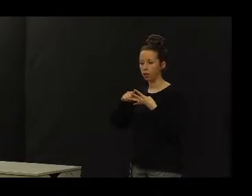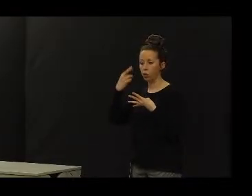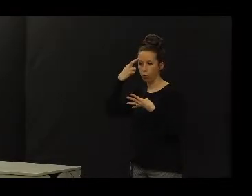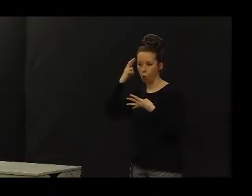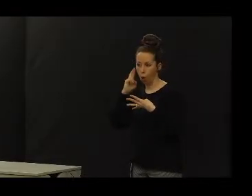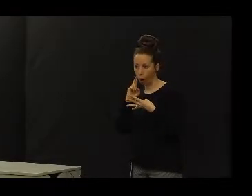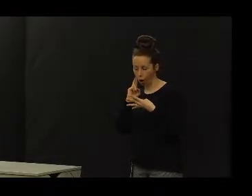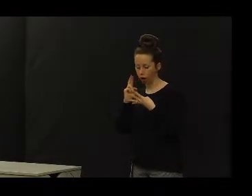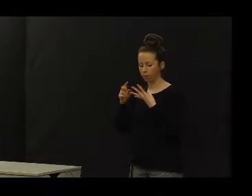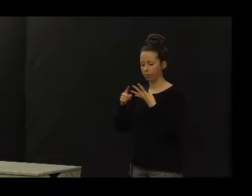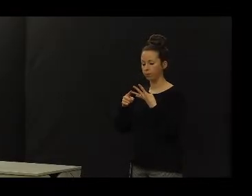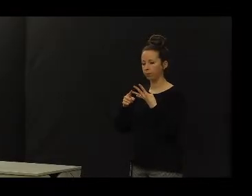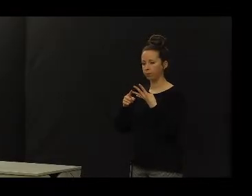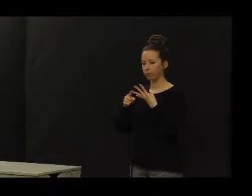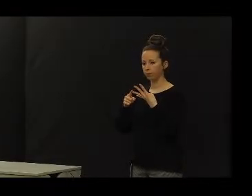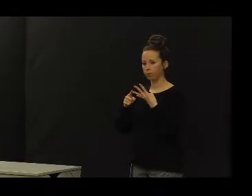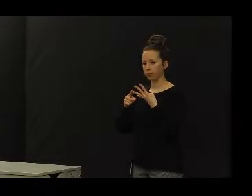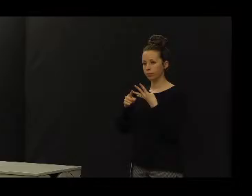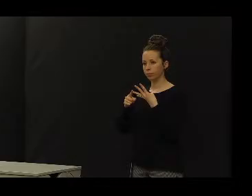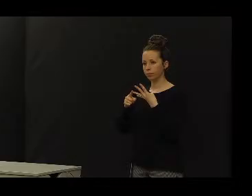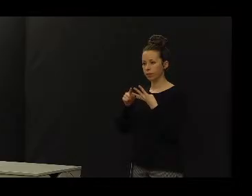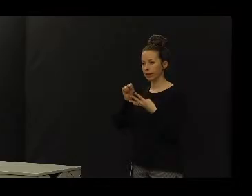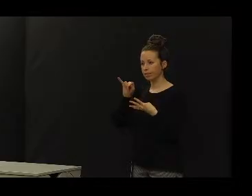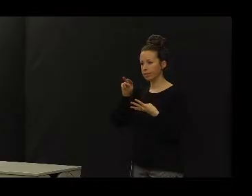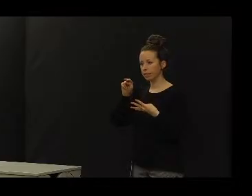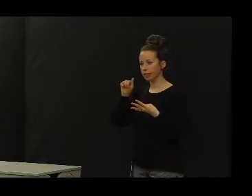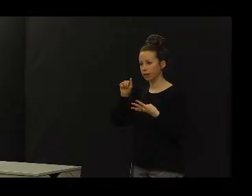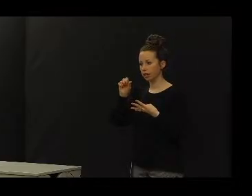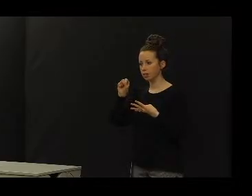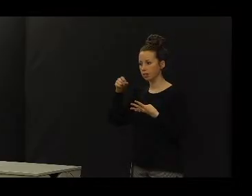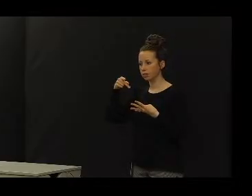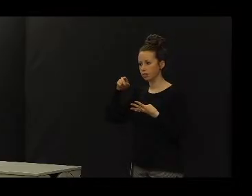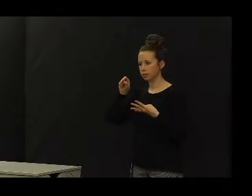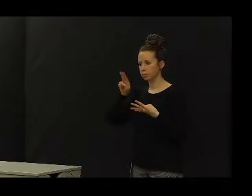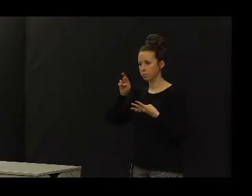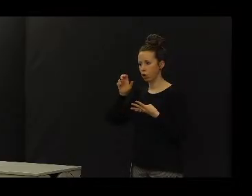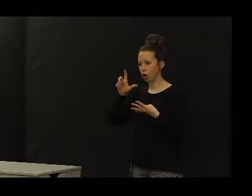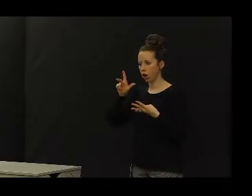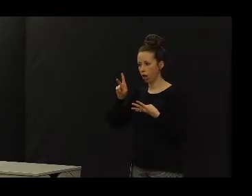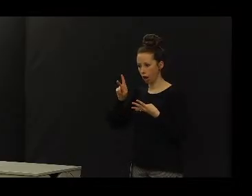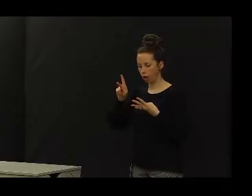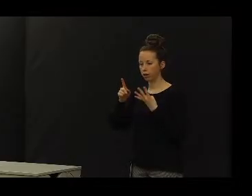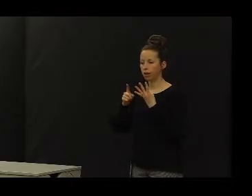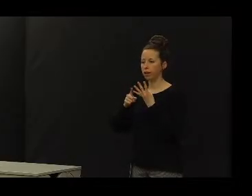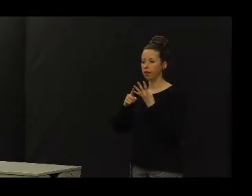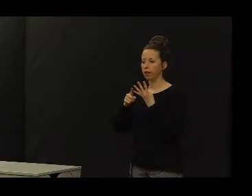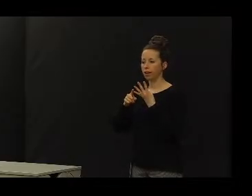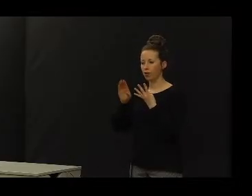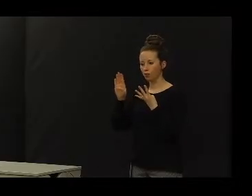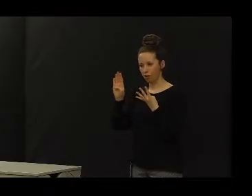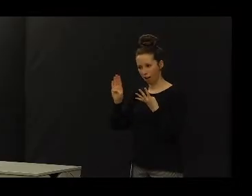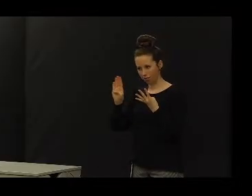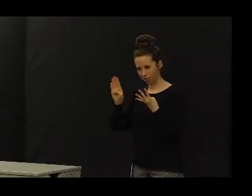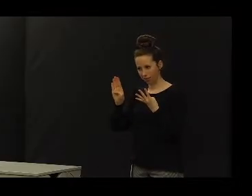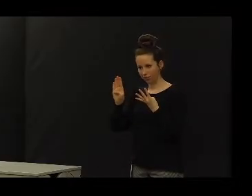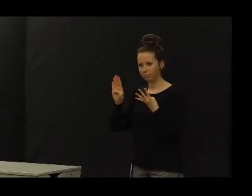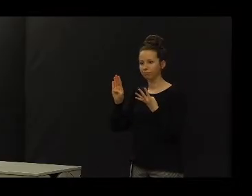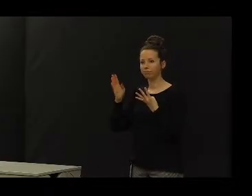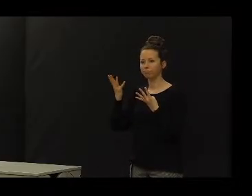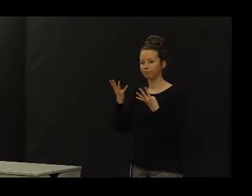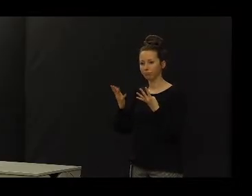Rohr, Miss Tina Spurlock, and Miss Rhonda